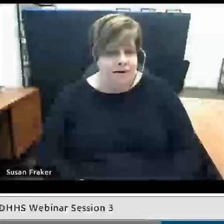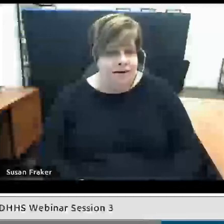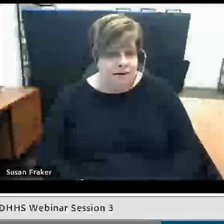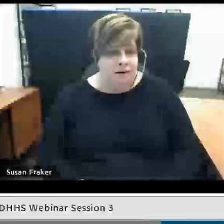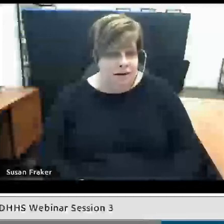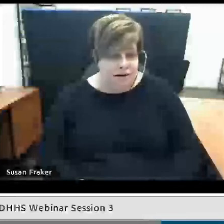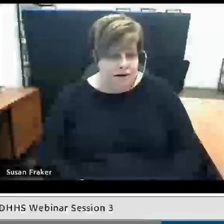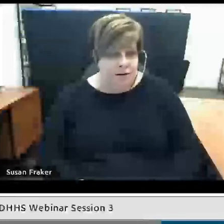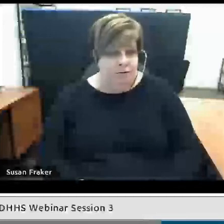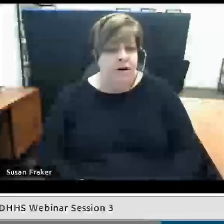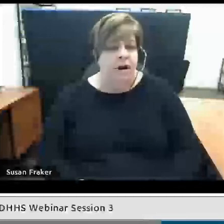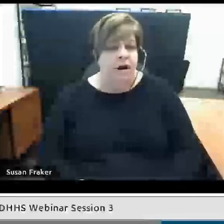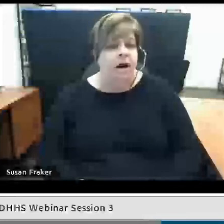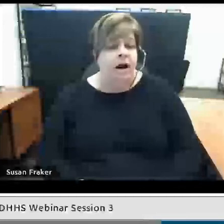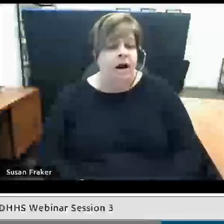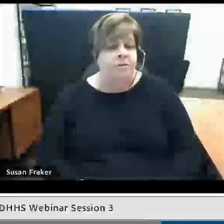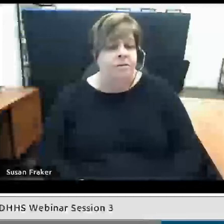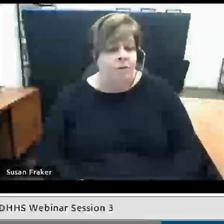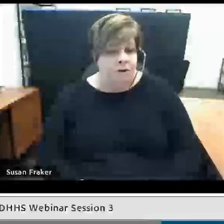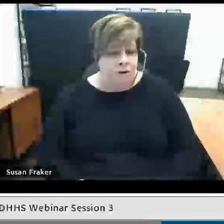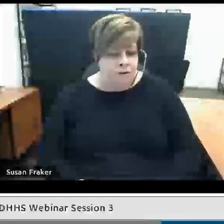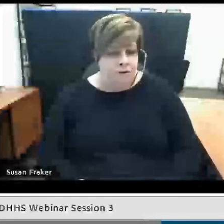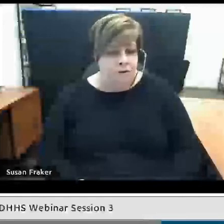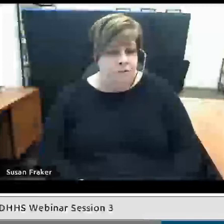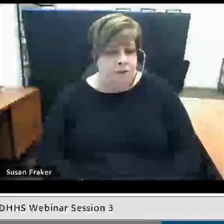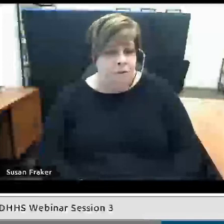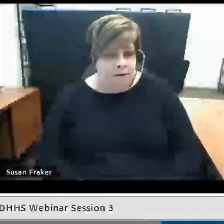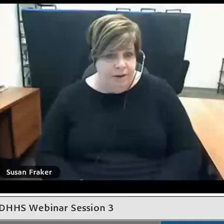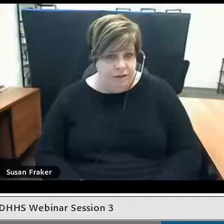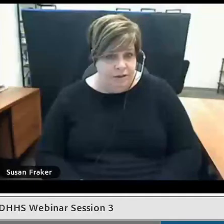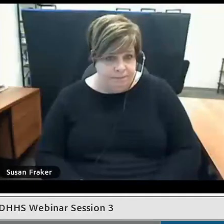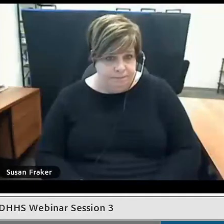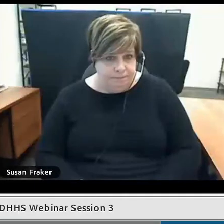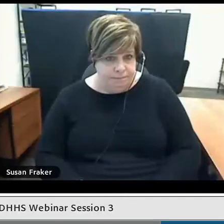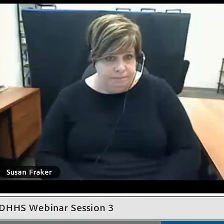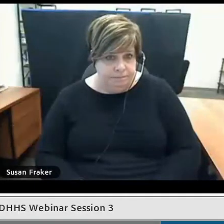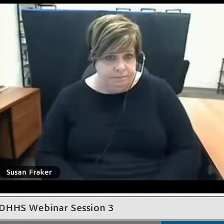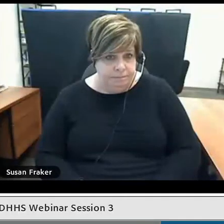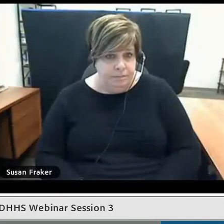that pre-session with the interpreter before the two of you meet with the patient.